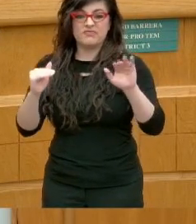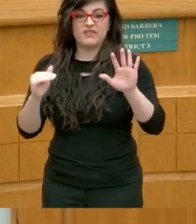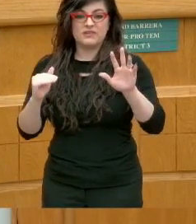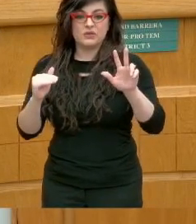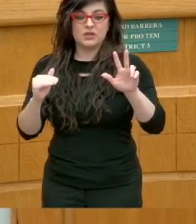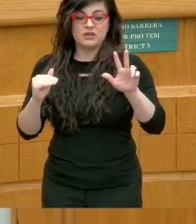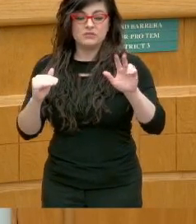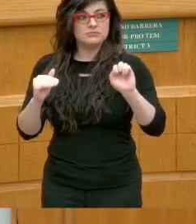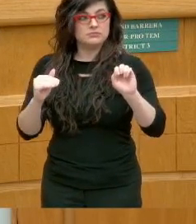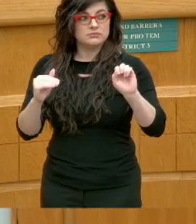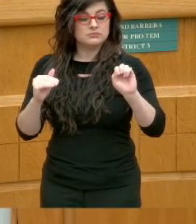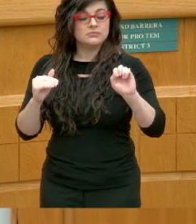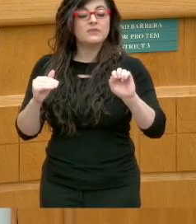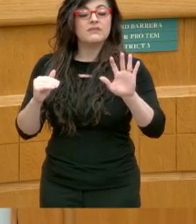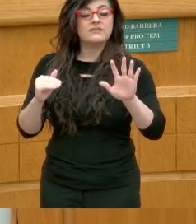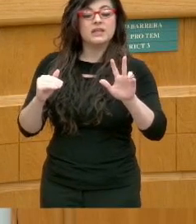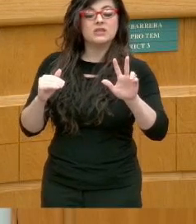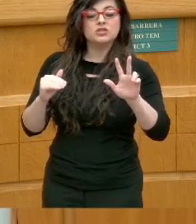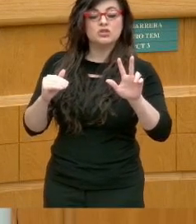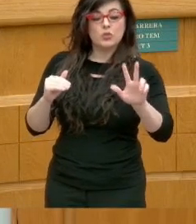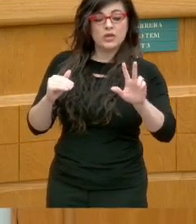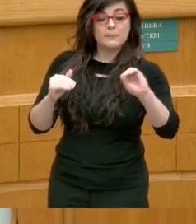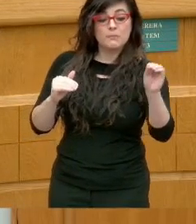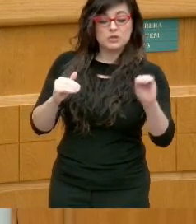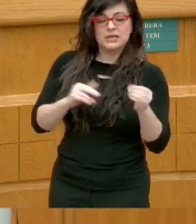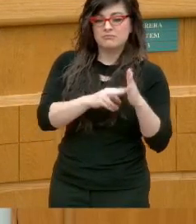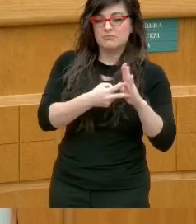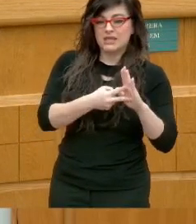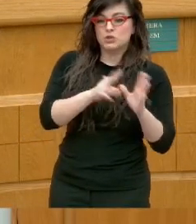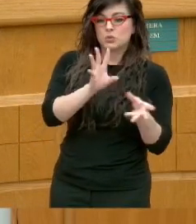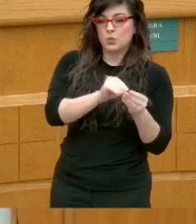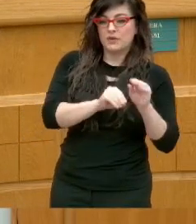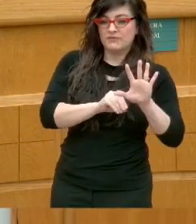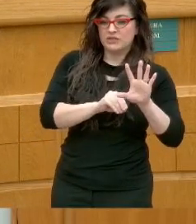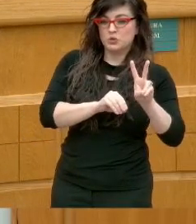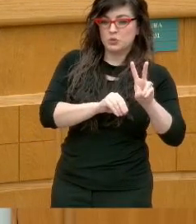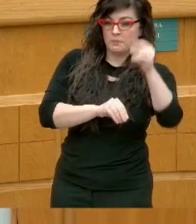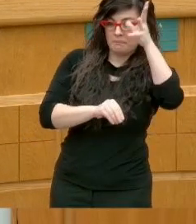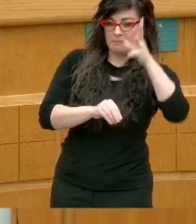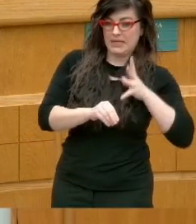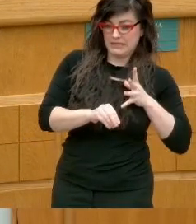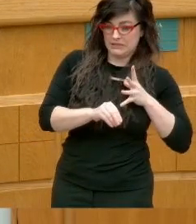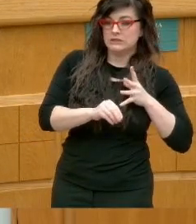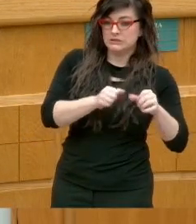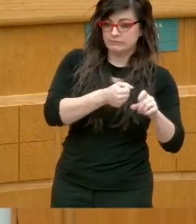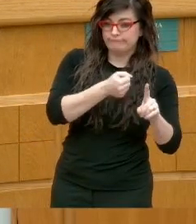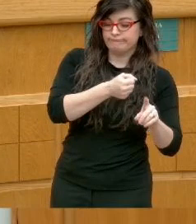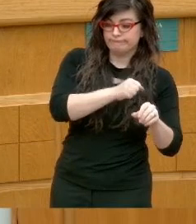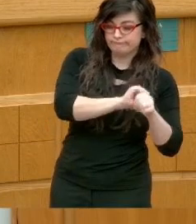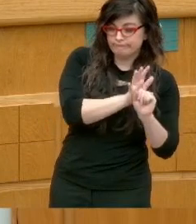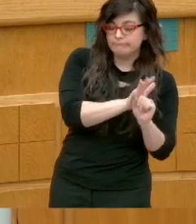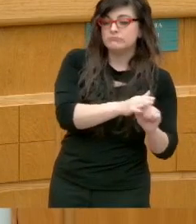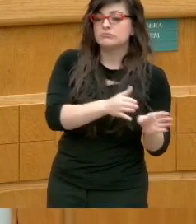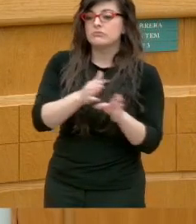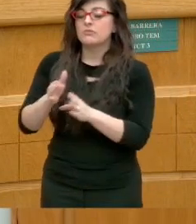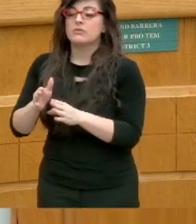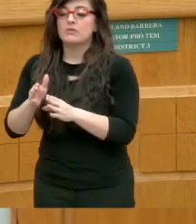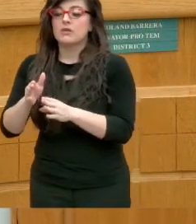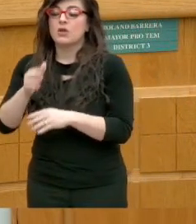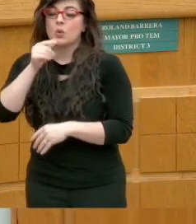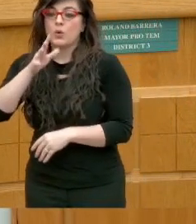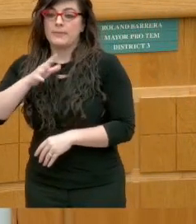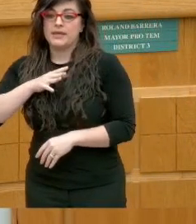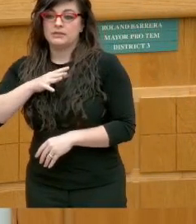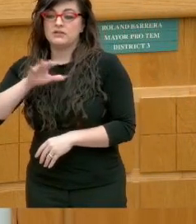or 52 males that have been diagnosed with COVID are male, and then 47 of the 99